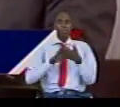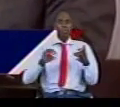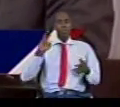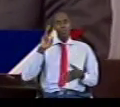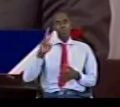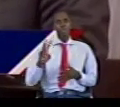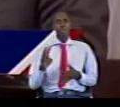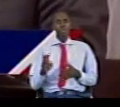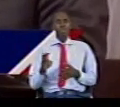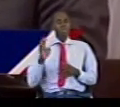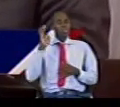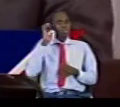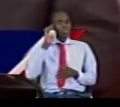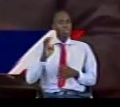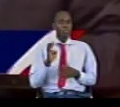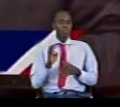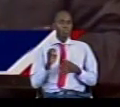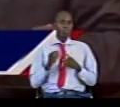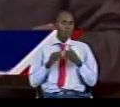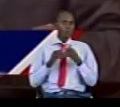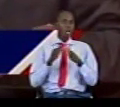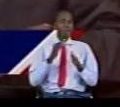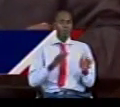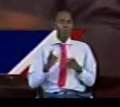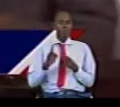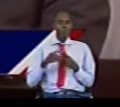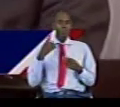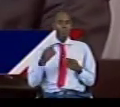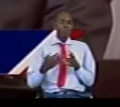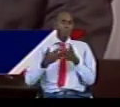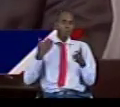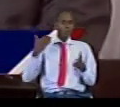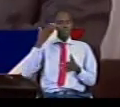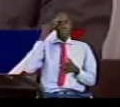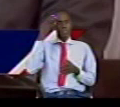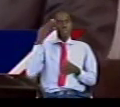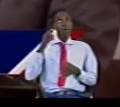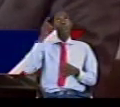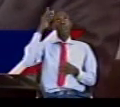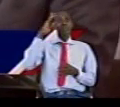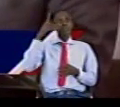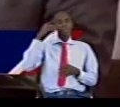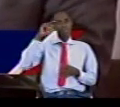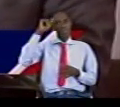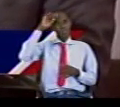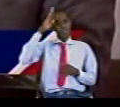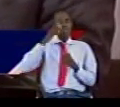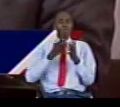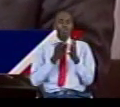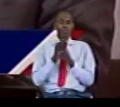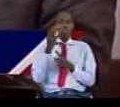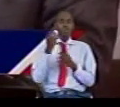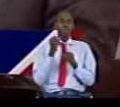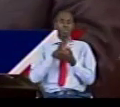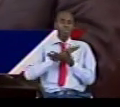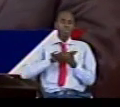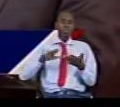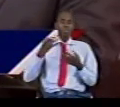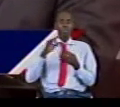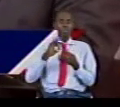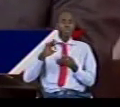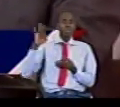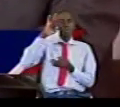Elect according to the foreknowledge of God the Father, through sanctification of the Spirit